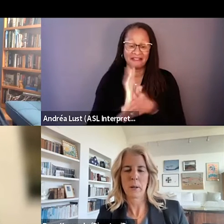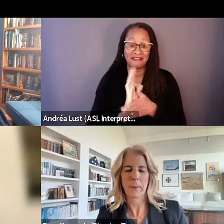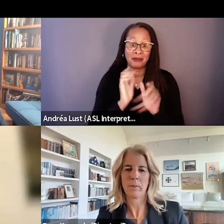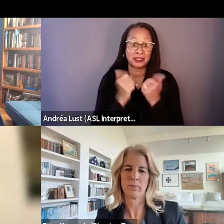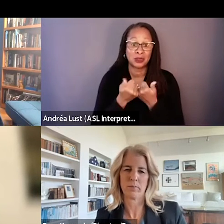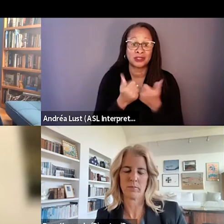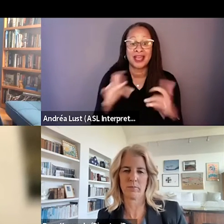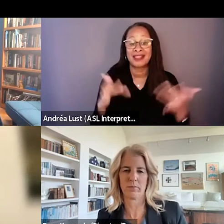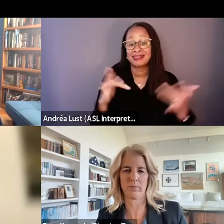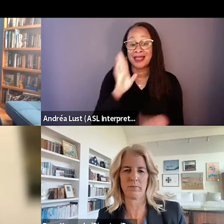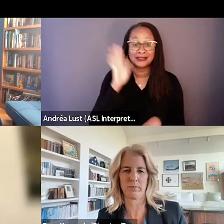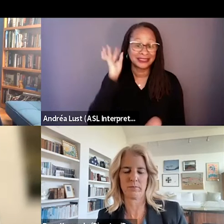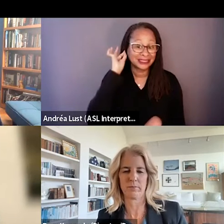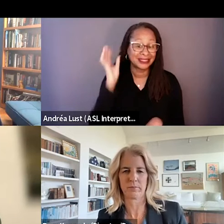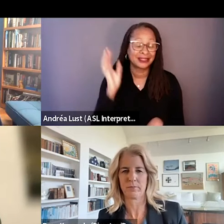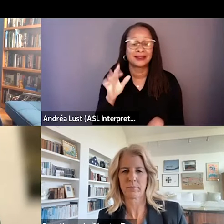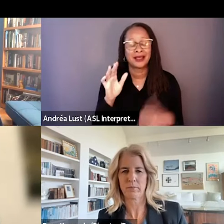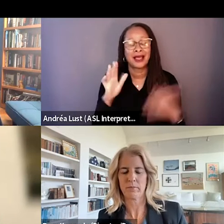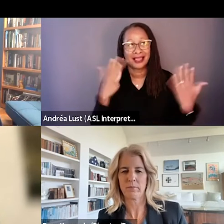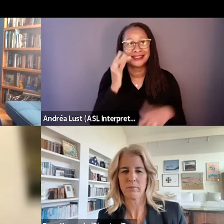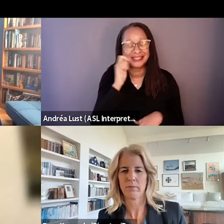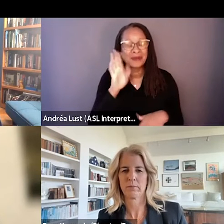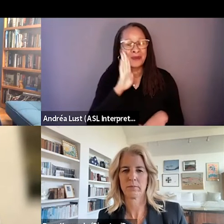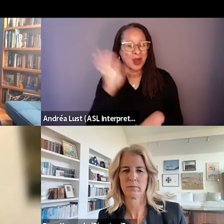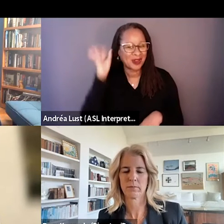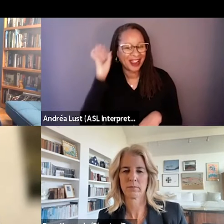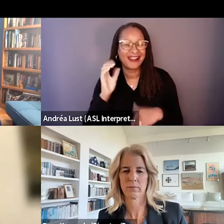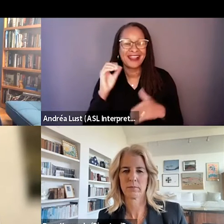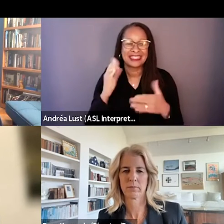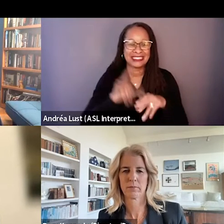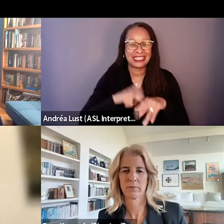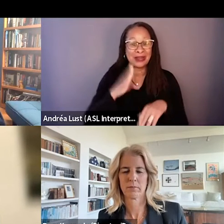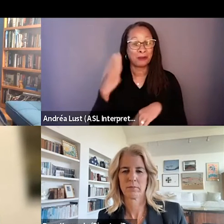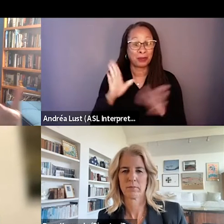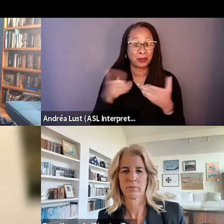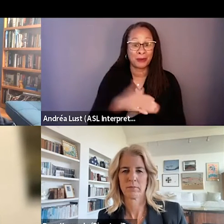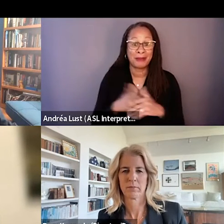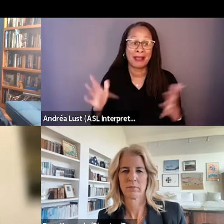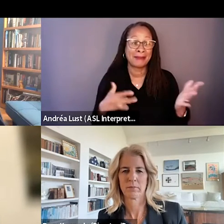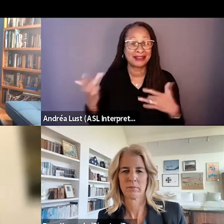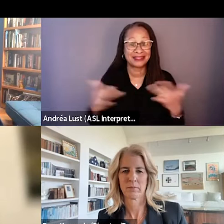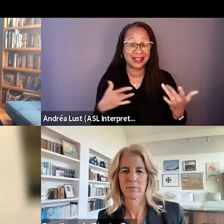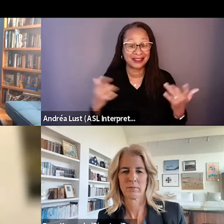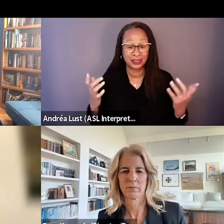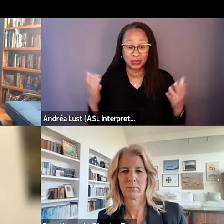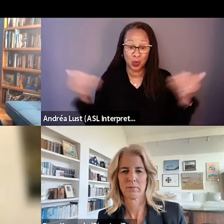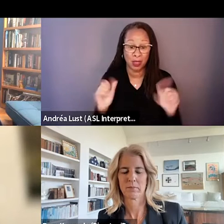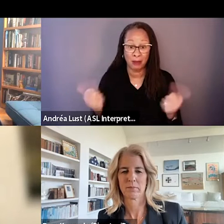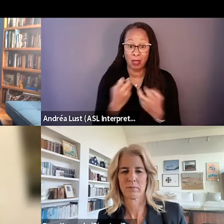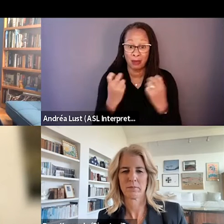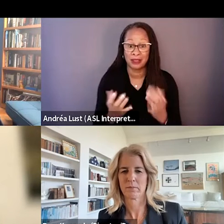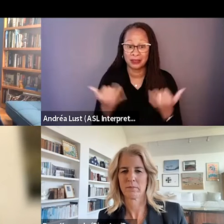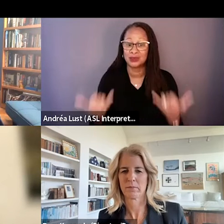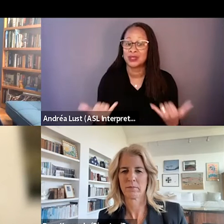room, and I am really thrilled to be welcoming all our wonderful panelists today to